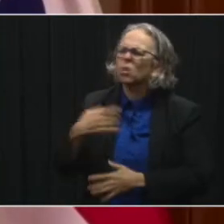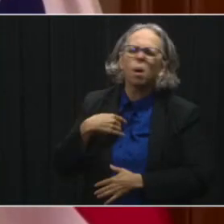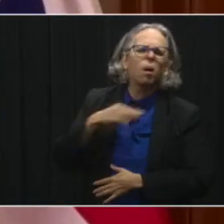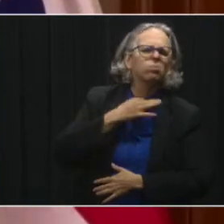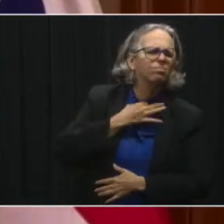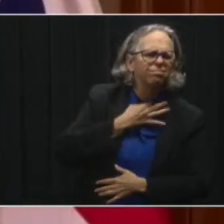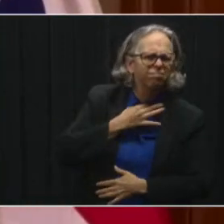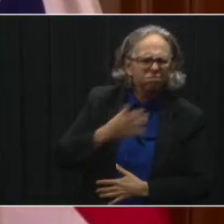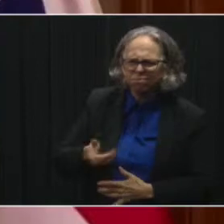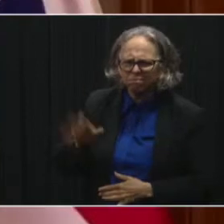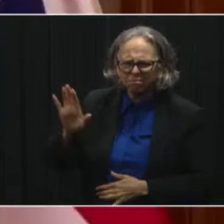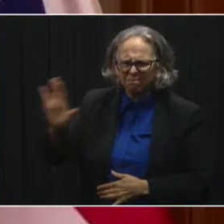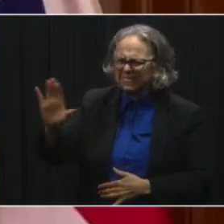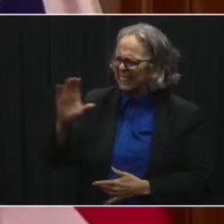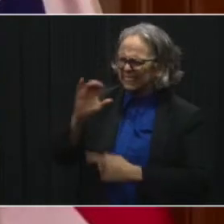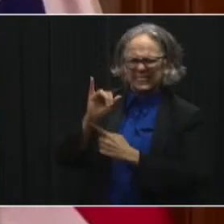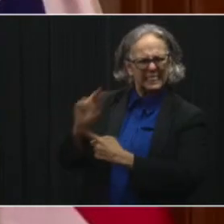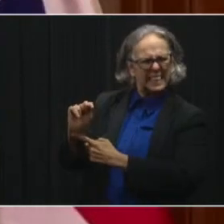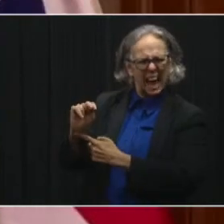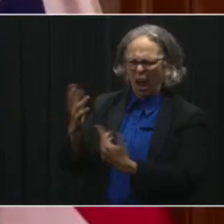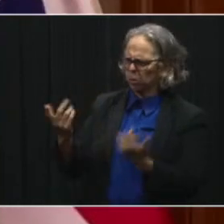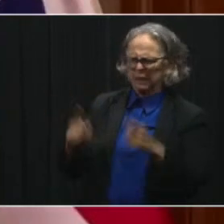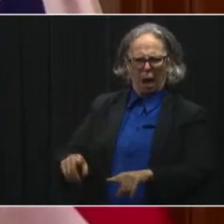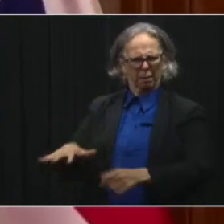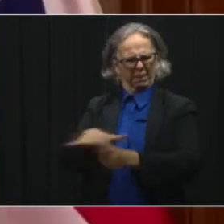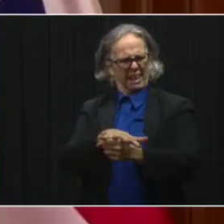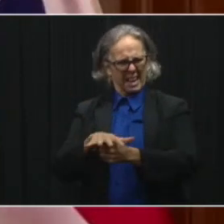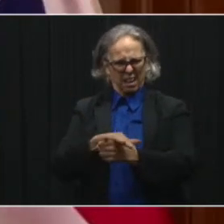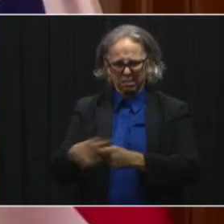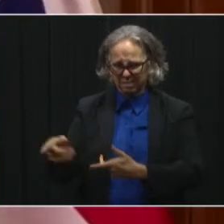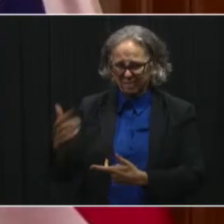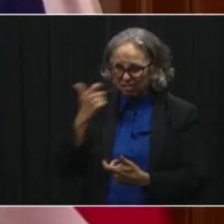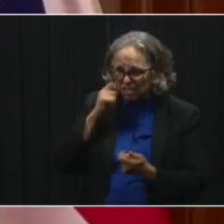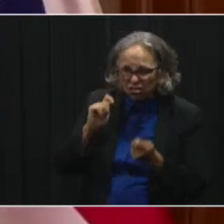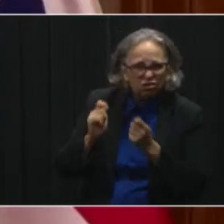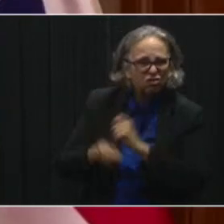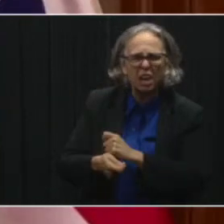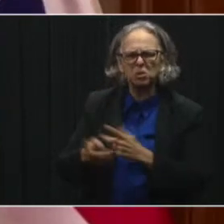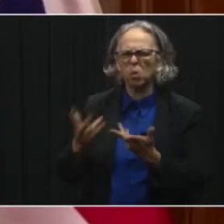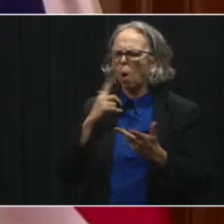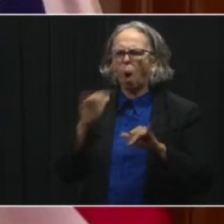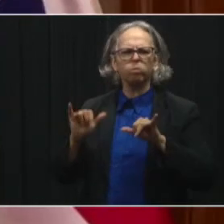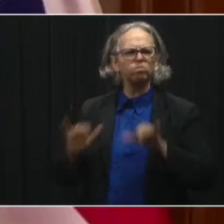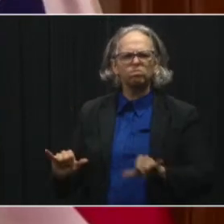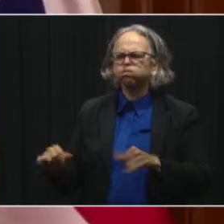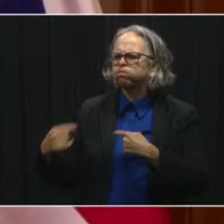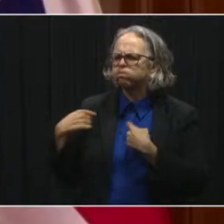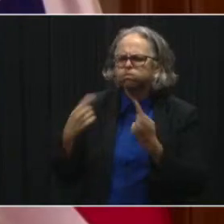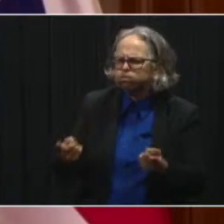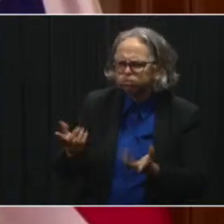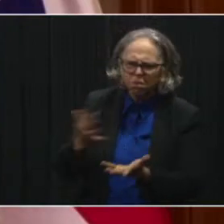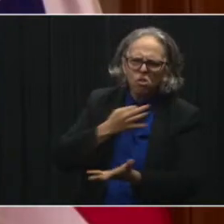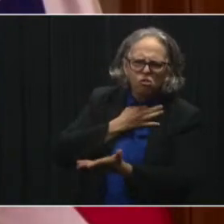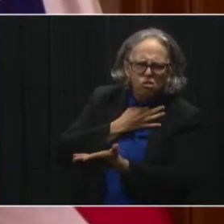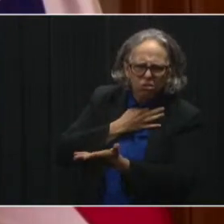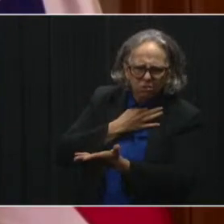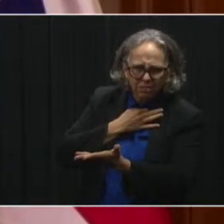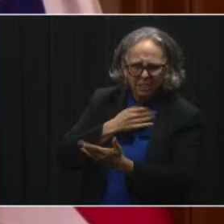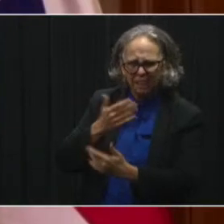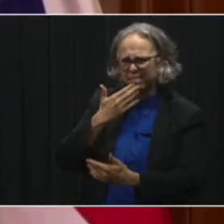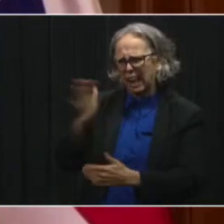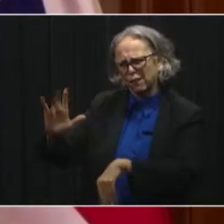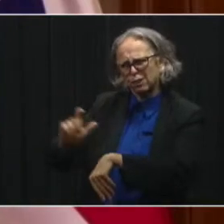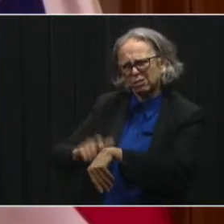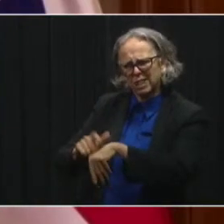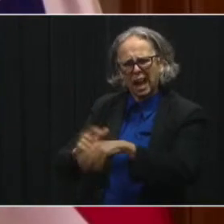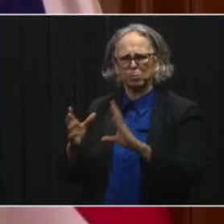is now, what you're seeing, maybe if there's been any changes over this period of time. And again, we thank you for being with us, and we thank you for what you do every